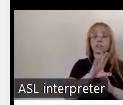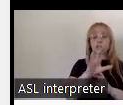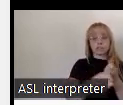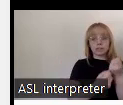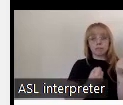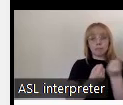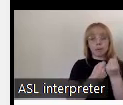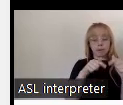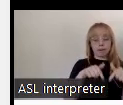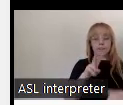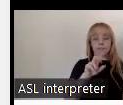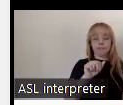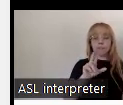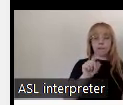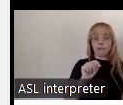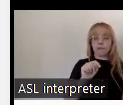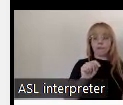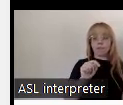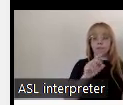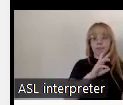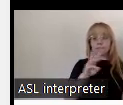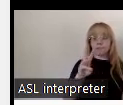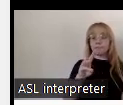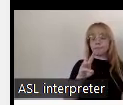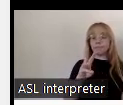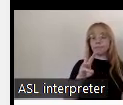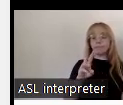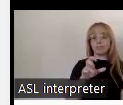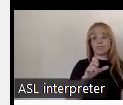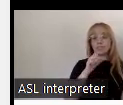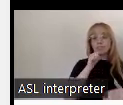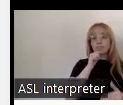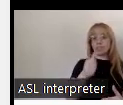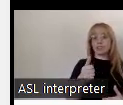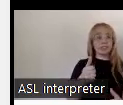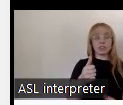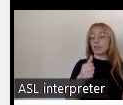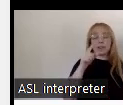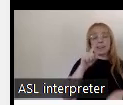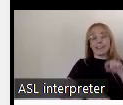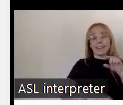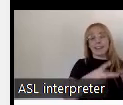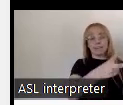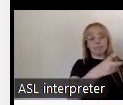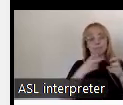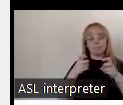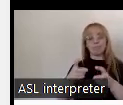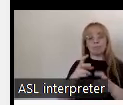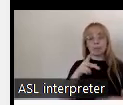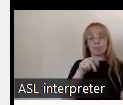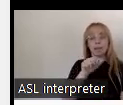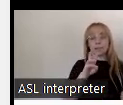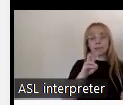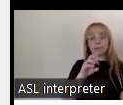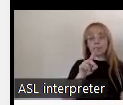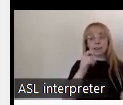the vault and the websites associated with the vault do not have the means to retrieve your password. So you